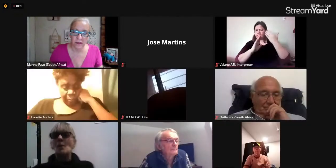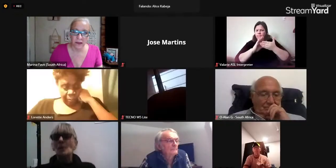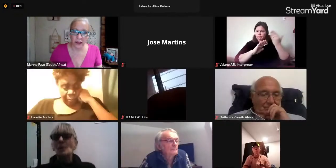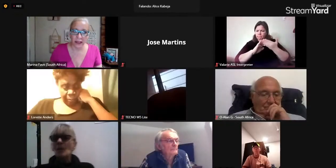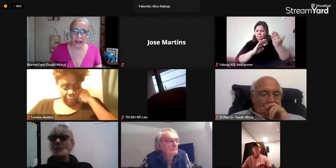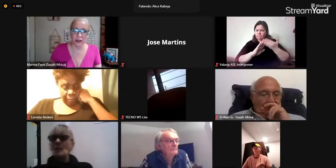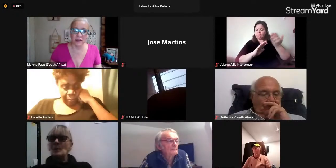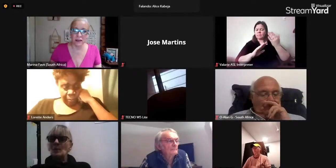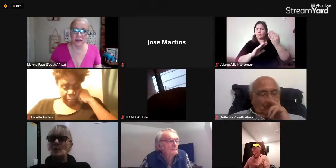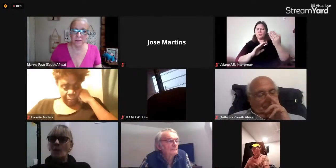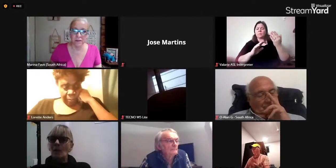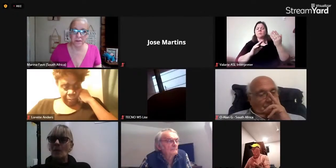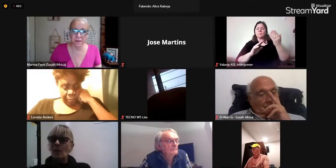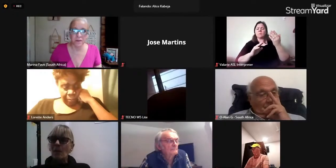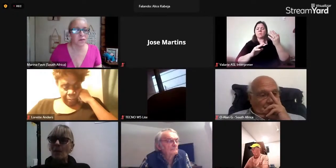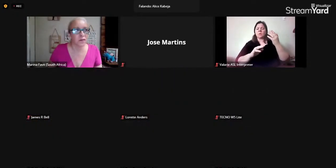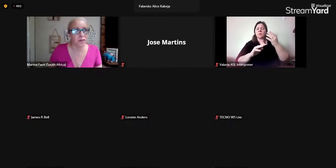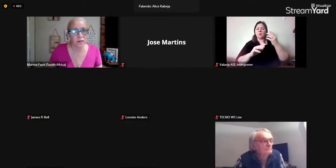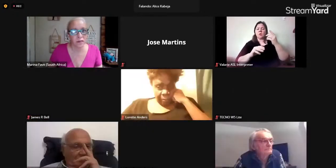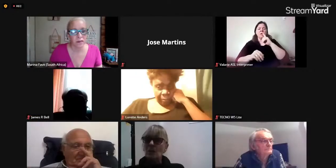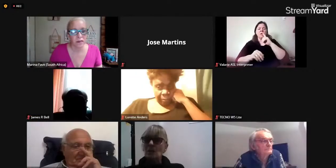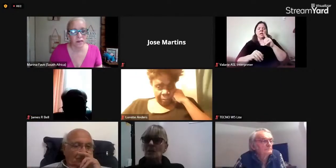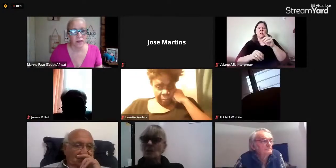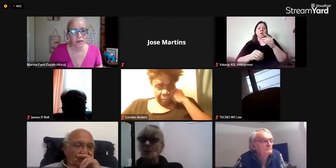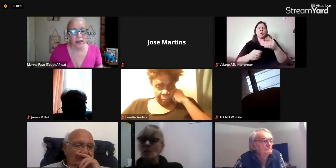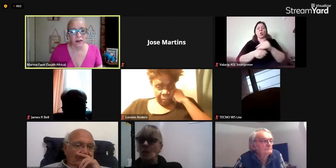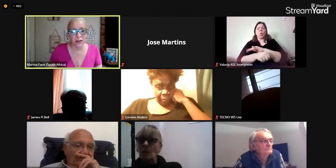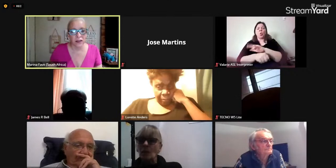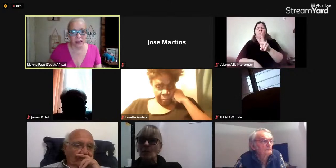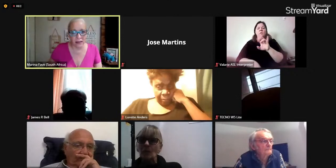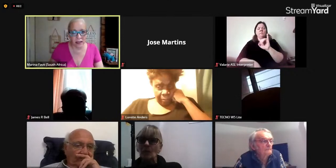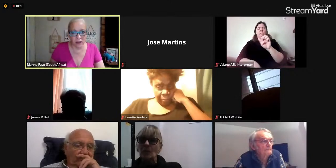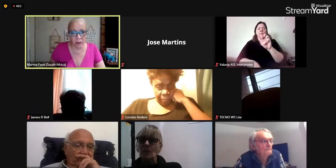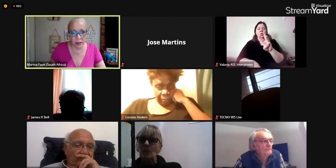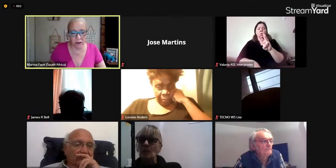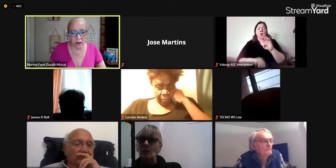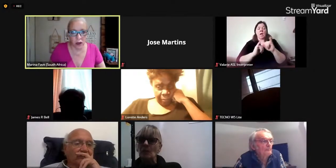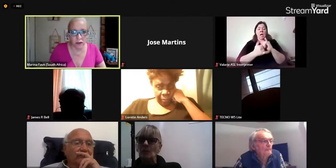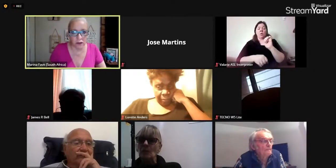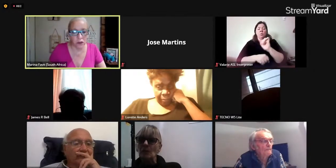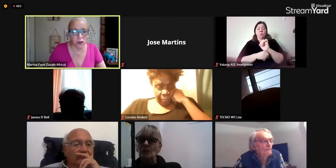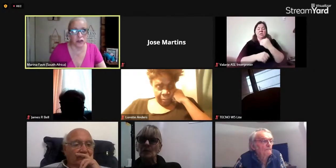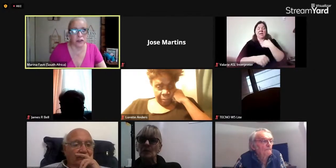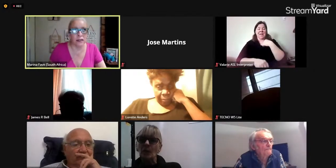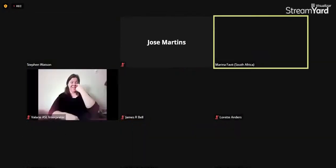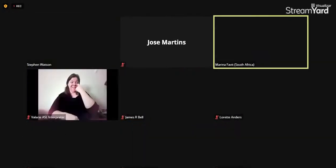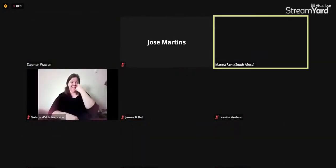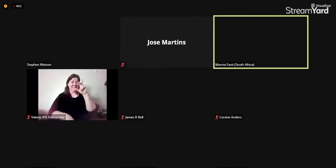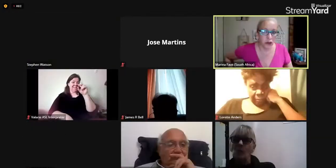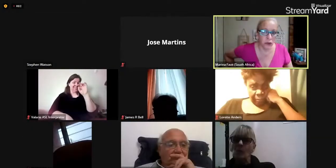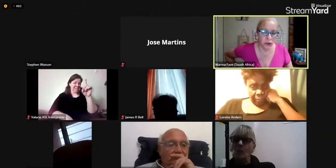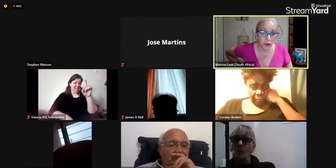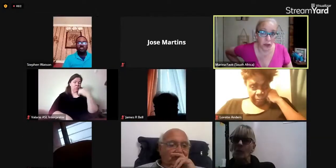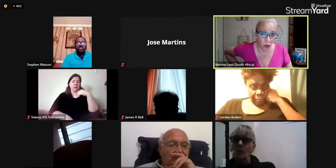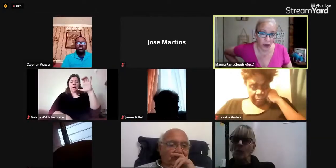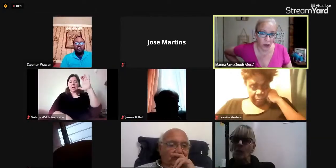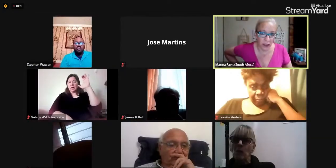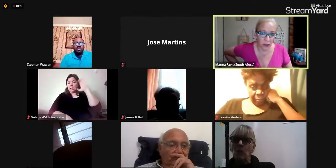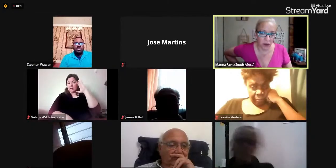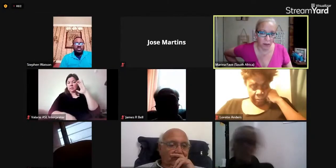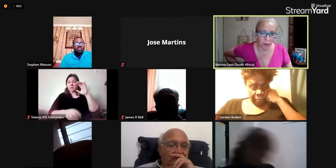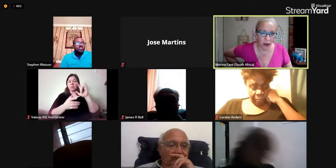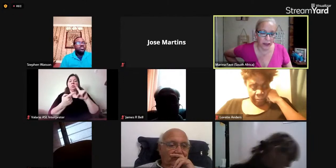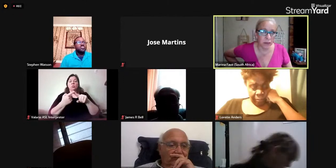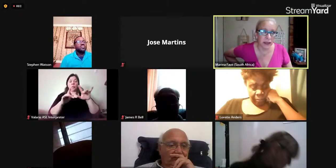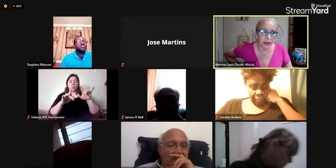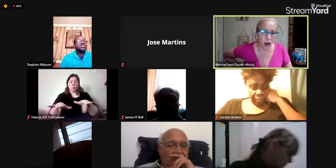they? Just mostly just an overview of how it works. Yeah, Chris, I did give a bit of an overview, which you can listen to the recording